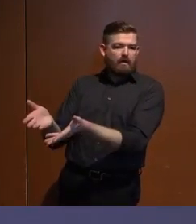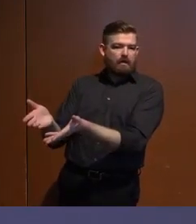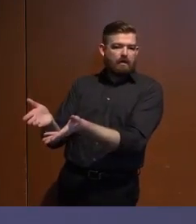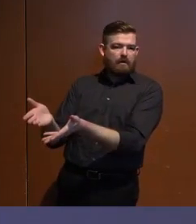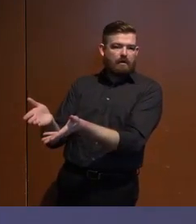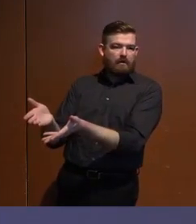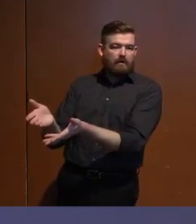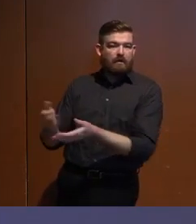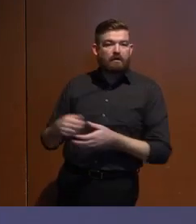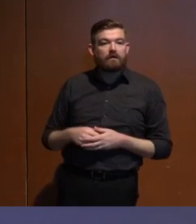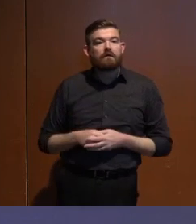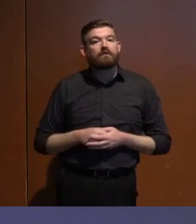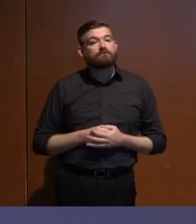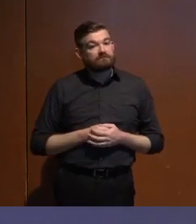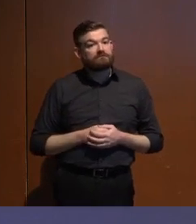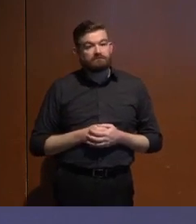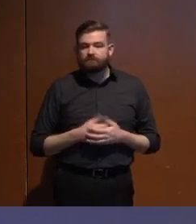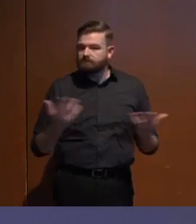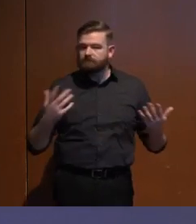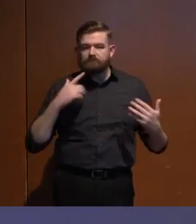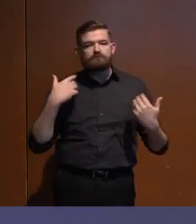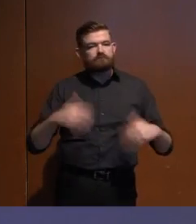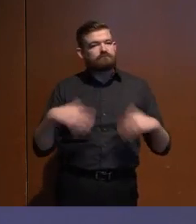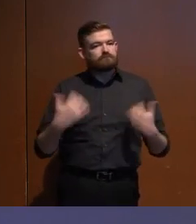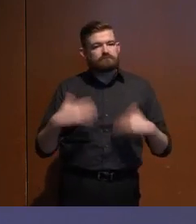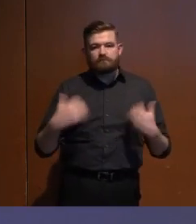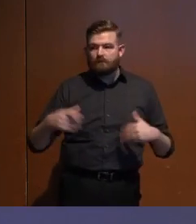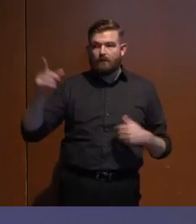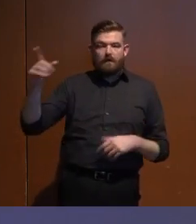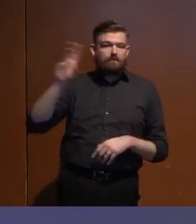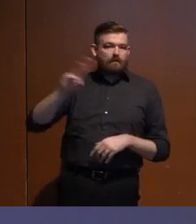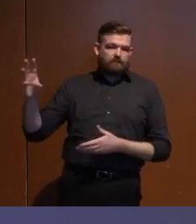challenge that we're in the midst of. So thank you.